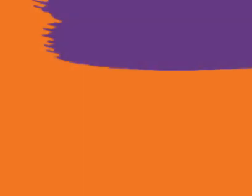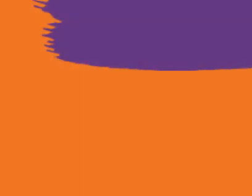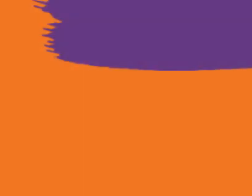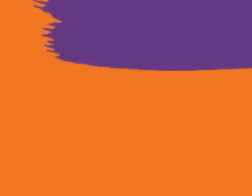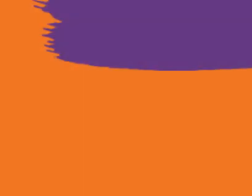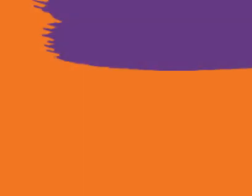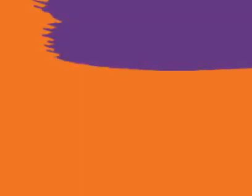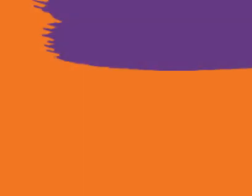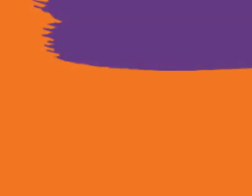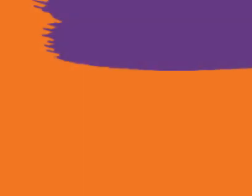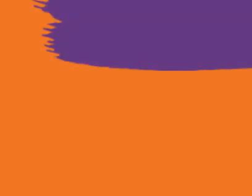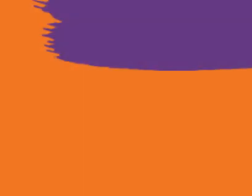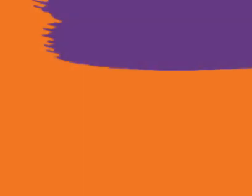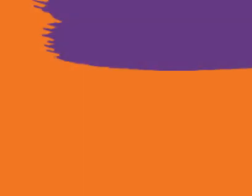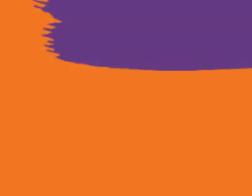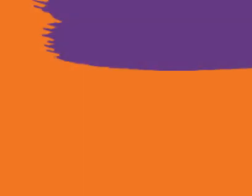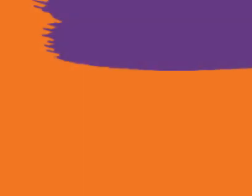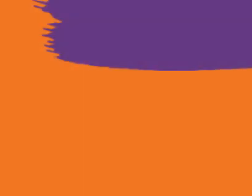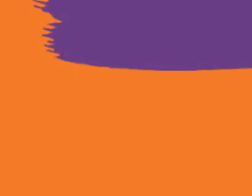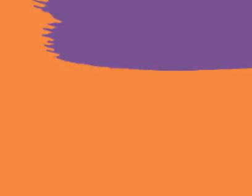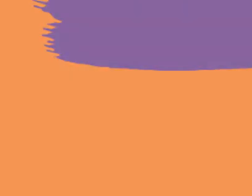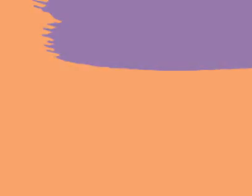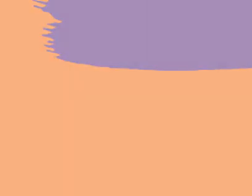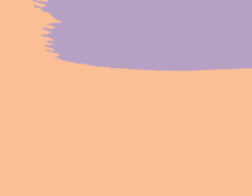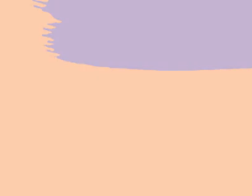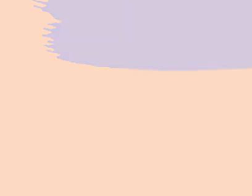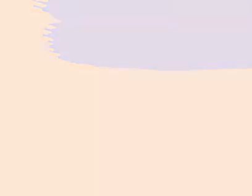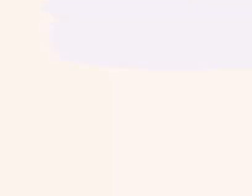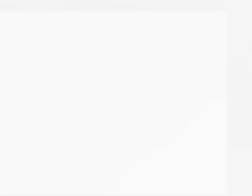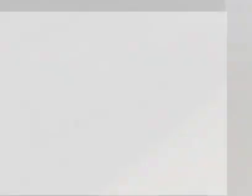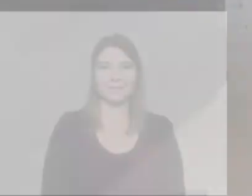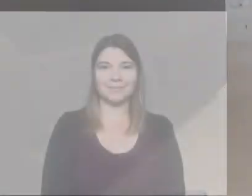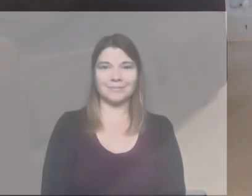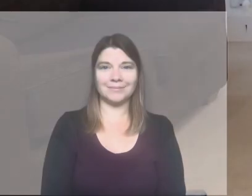Inclusive Dance Workshop by Sense Arts.